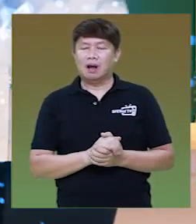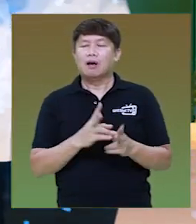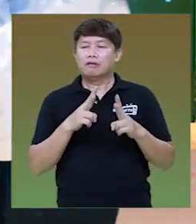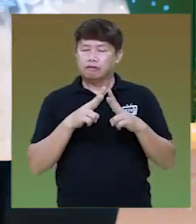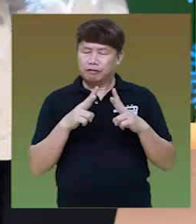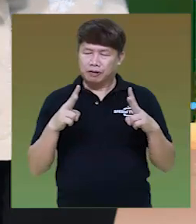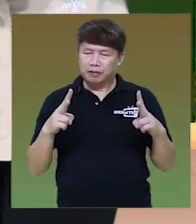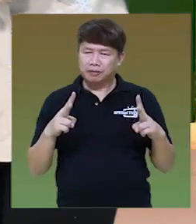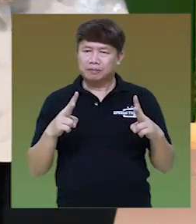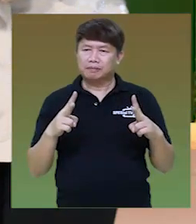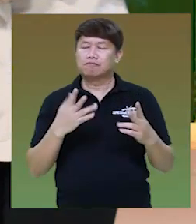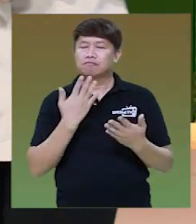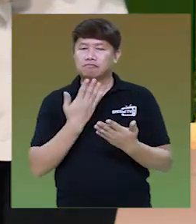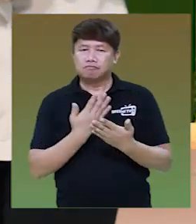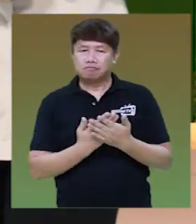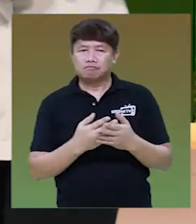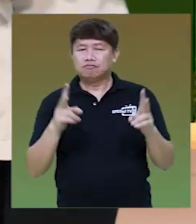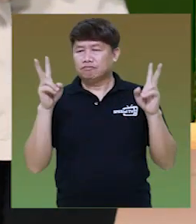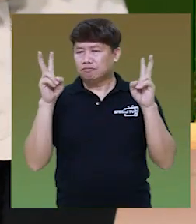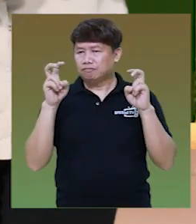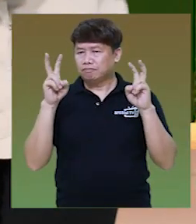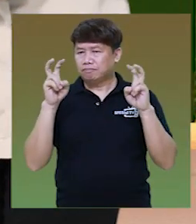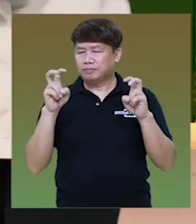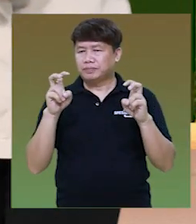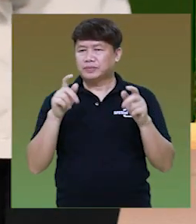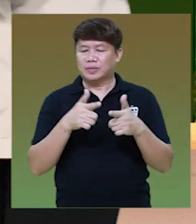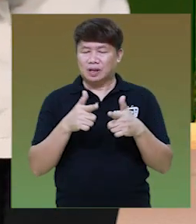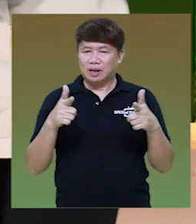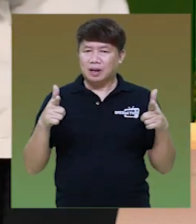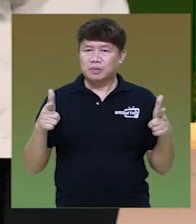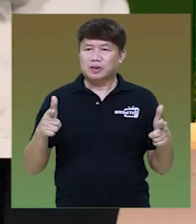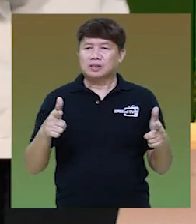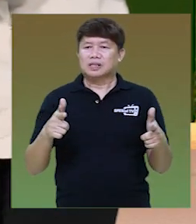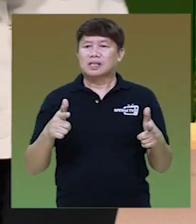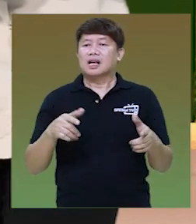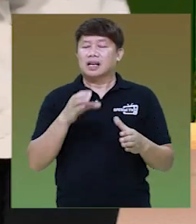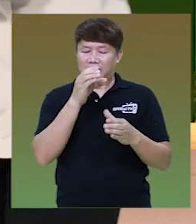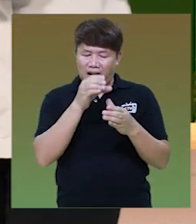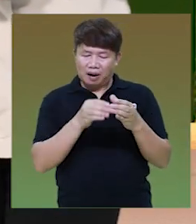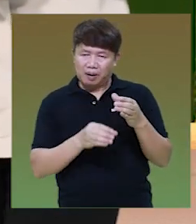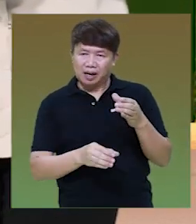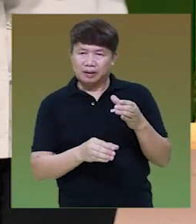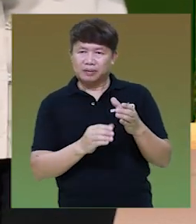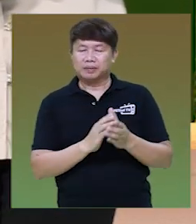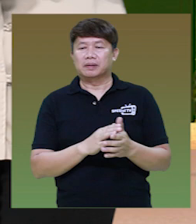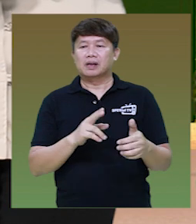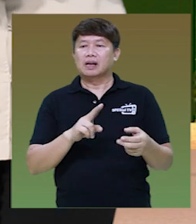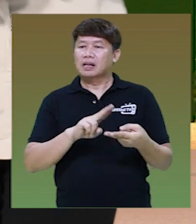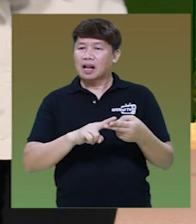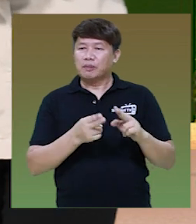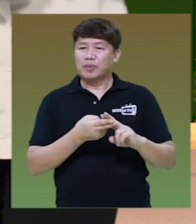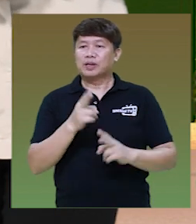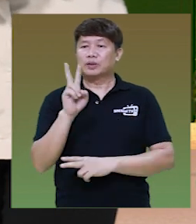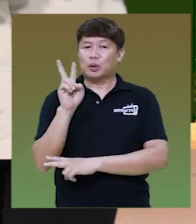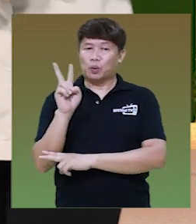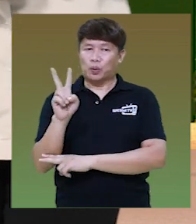Great job! The title of the story is The Enormous Carrot. Number